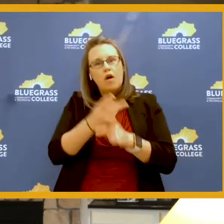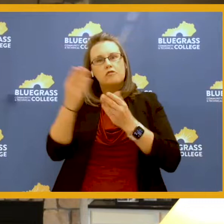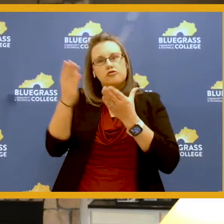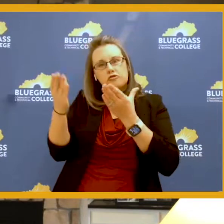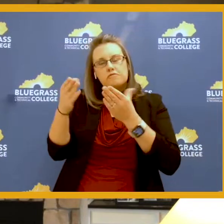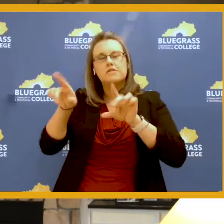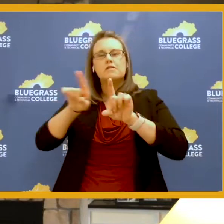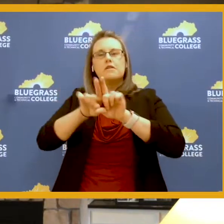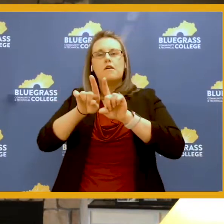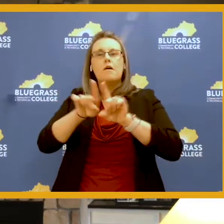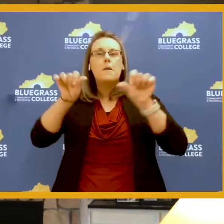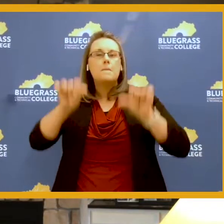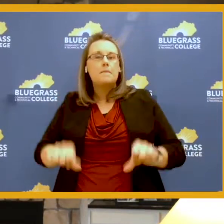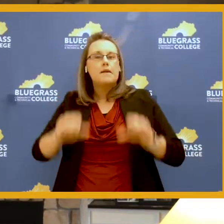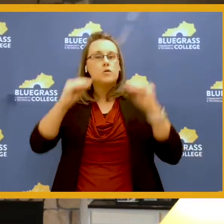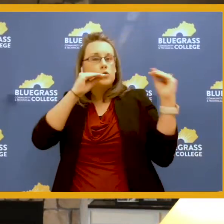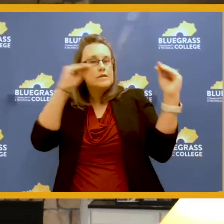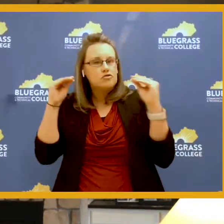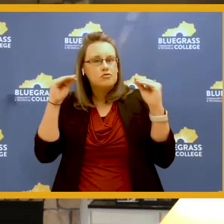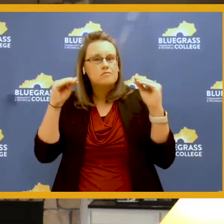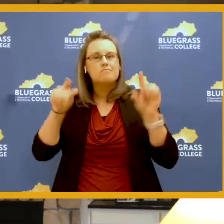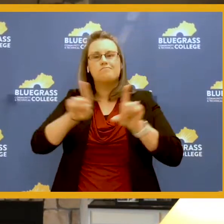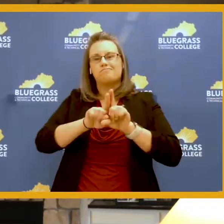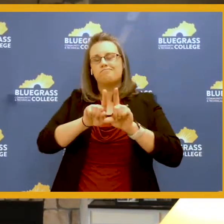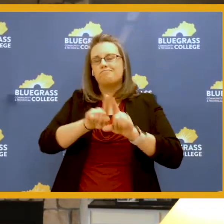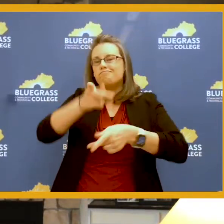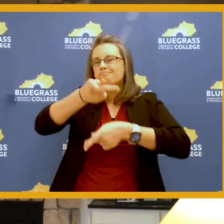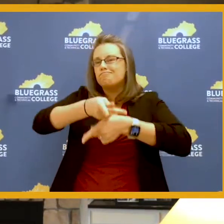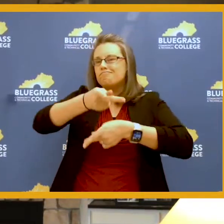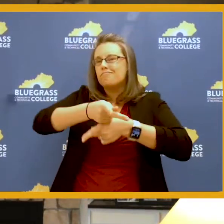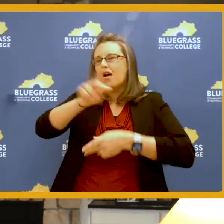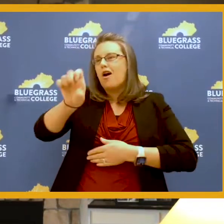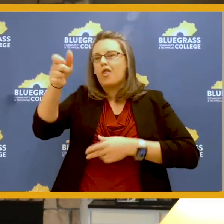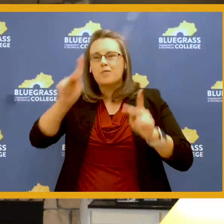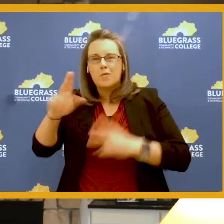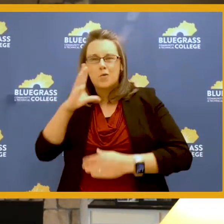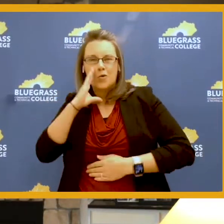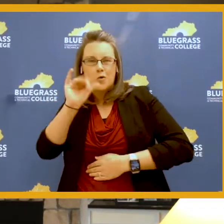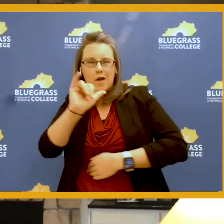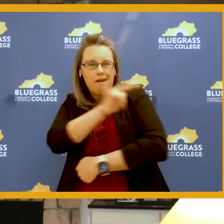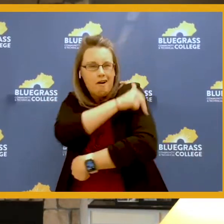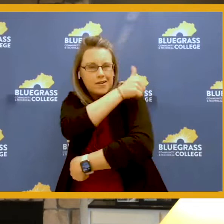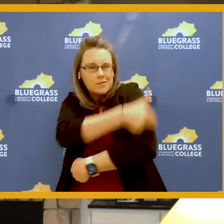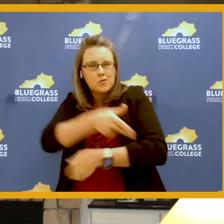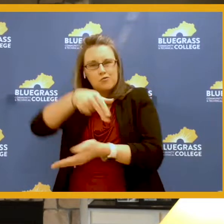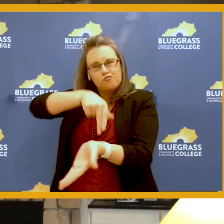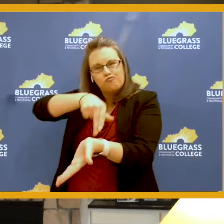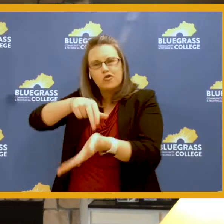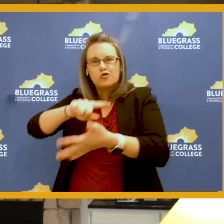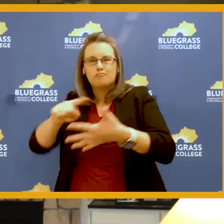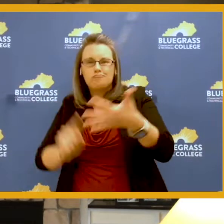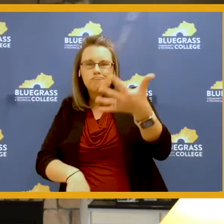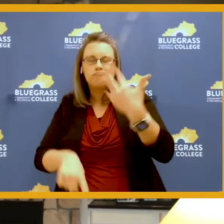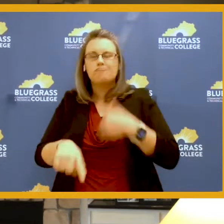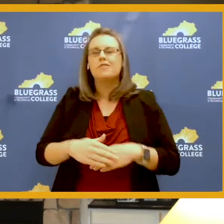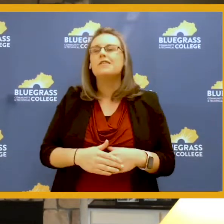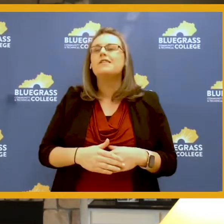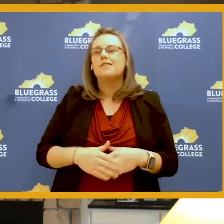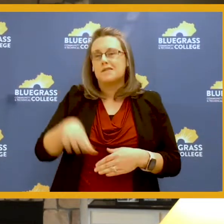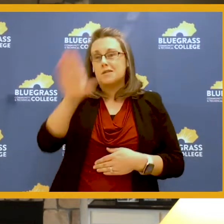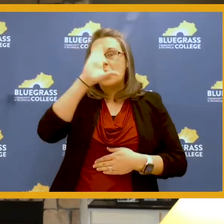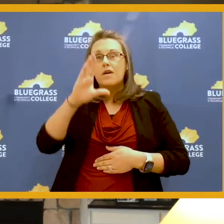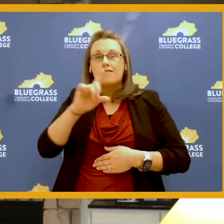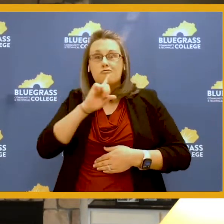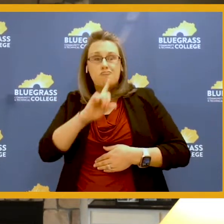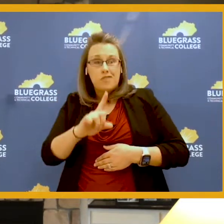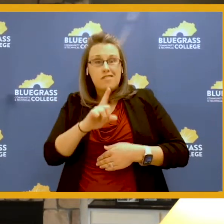to teach even, and also to take care of others. These are the types of skills that will make you employable now